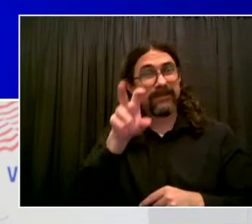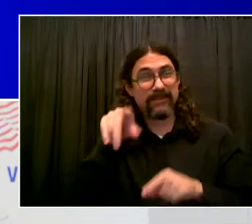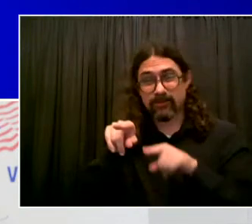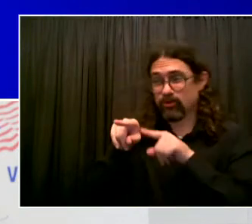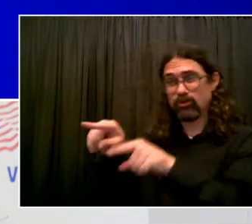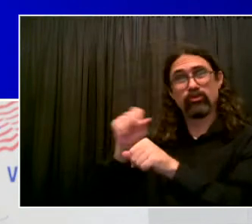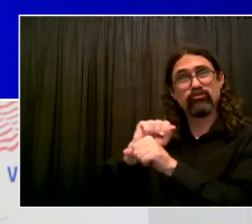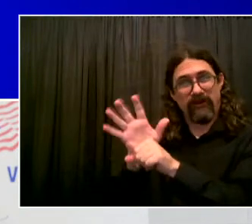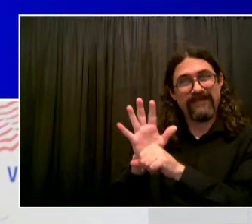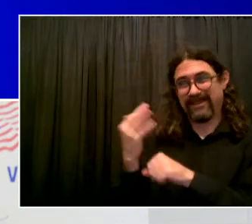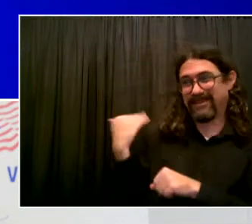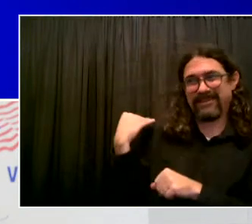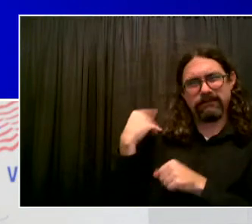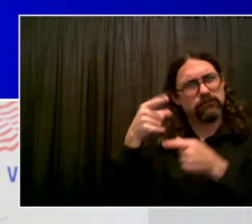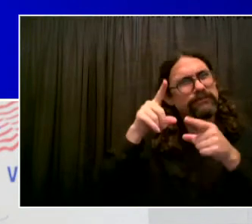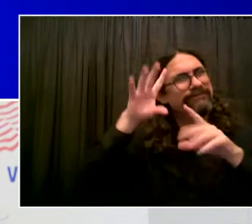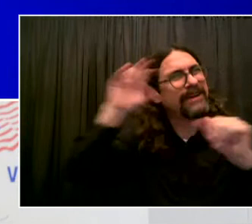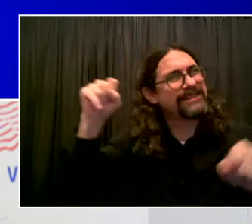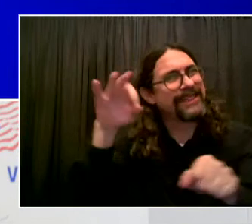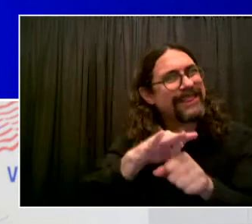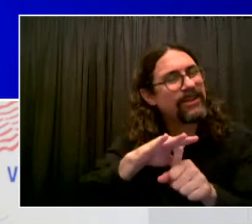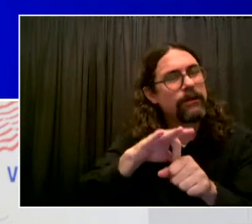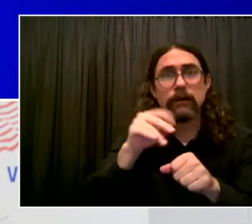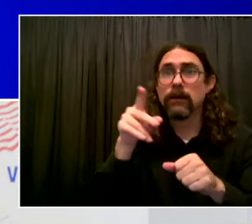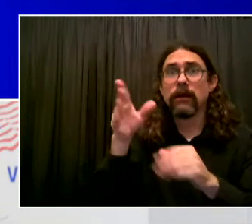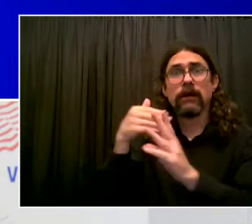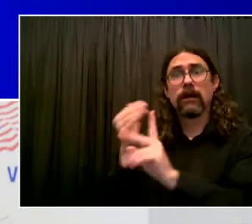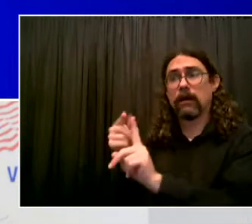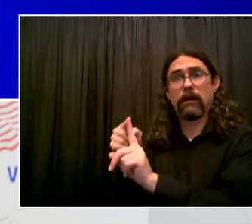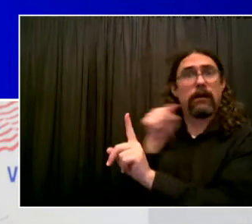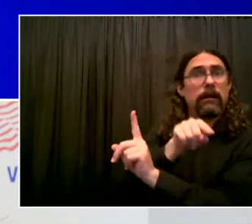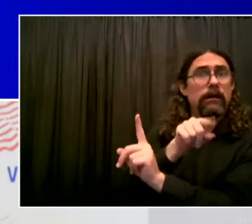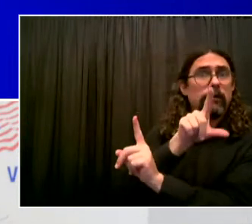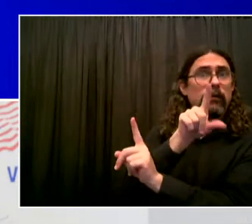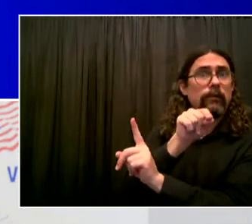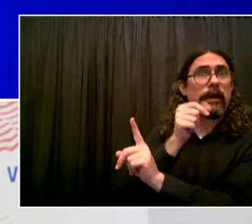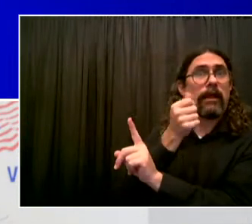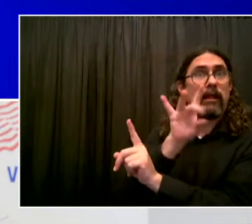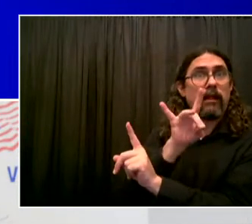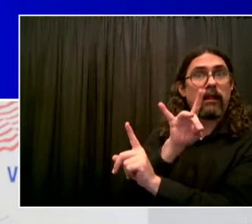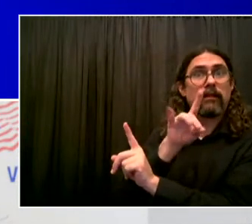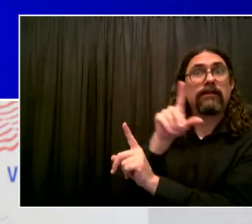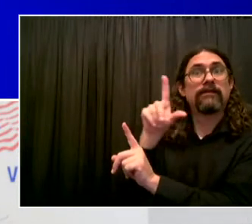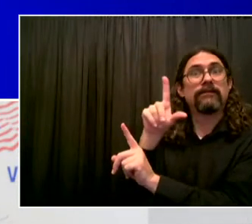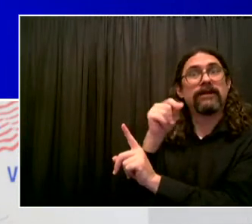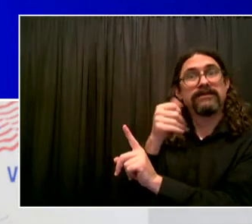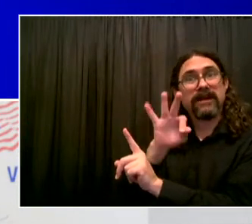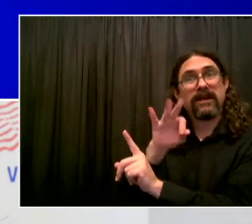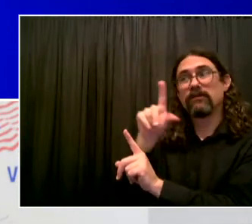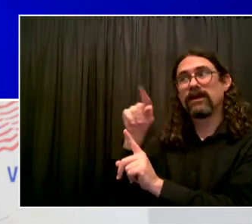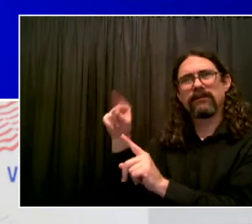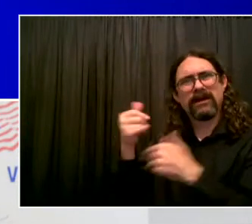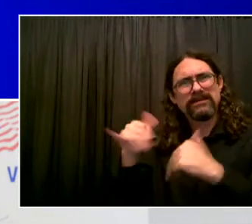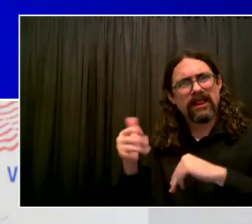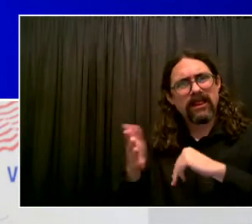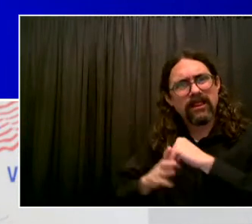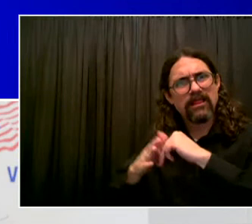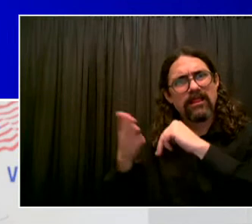spirit to participate. Turnout in the recent mayoral primary, highest in the last 30 years,